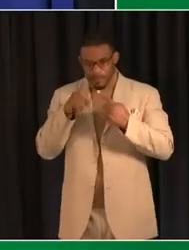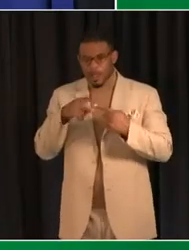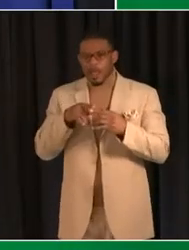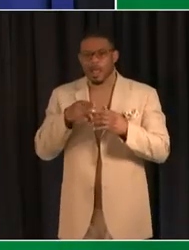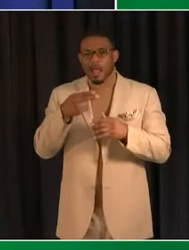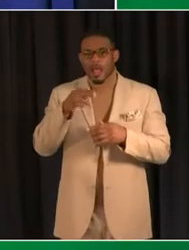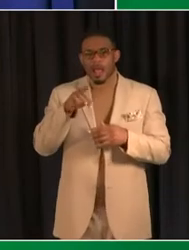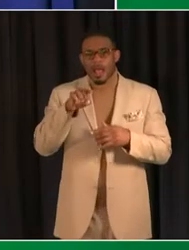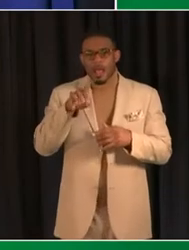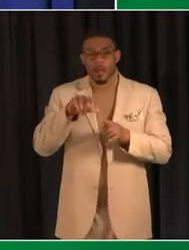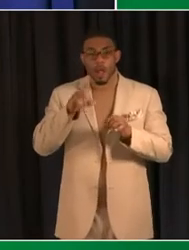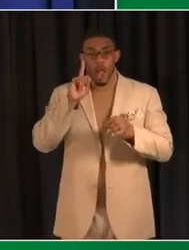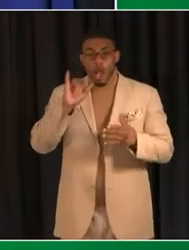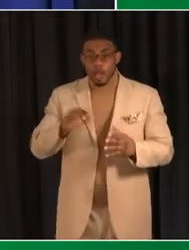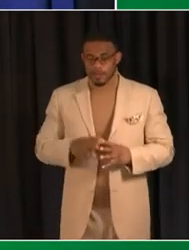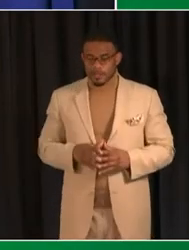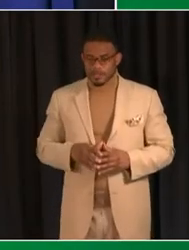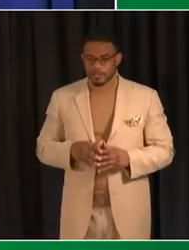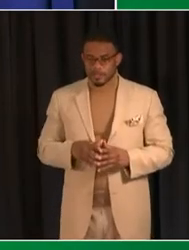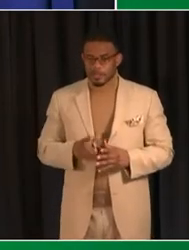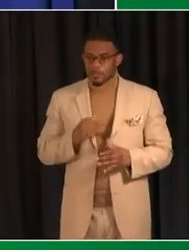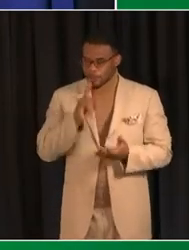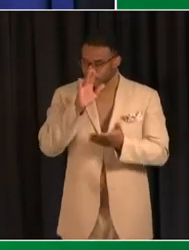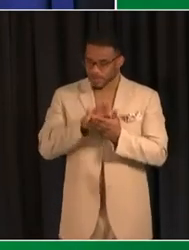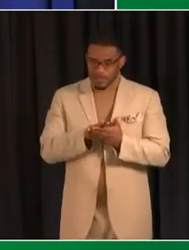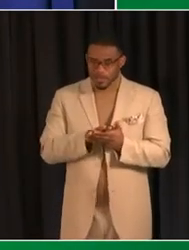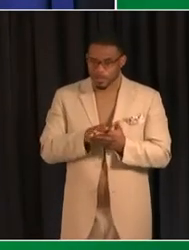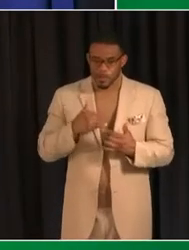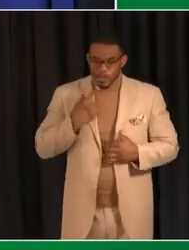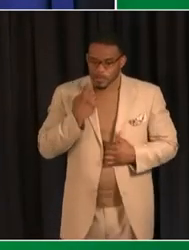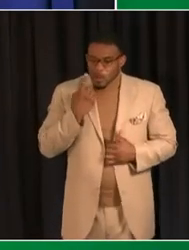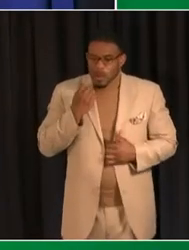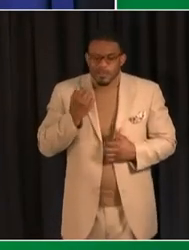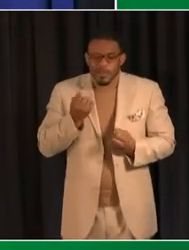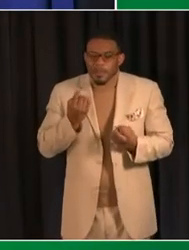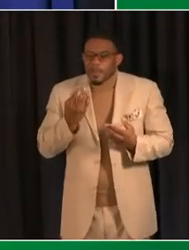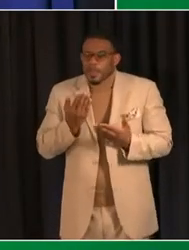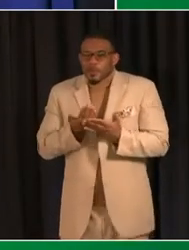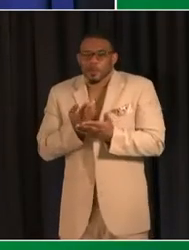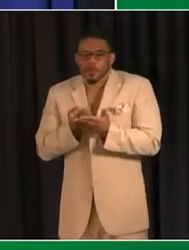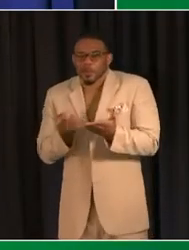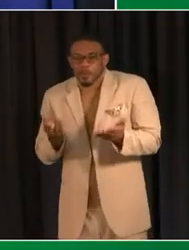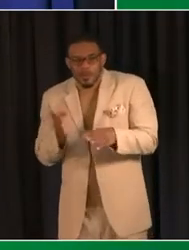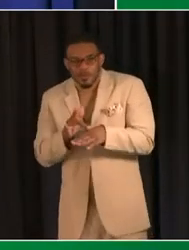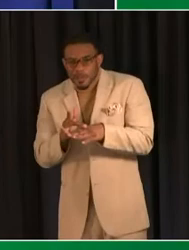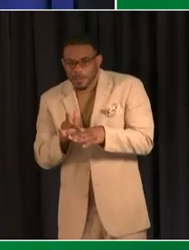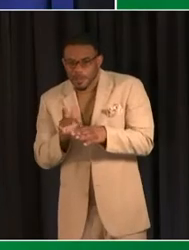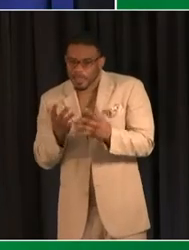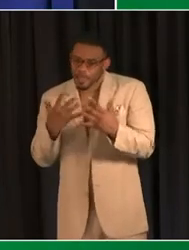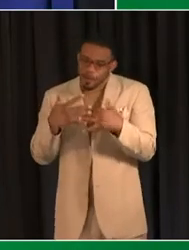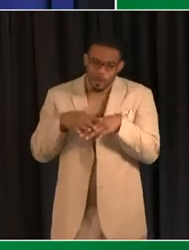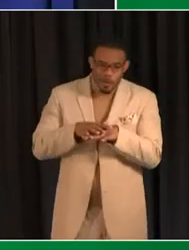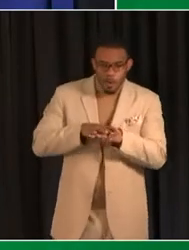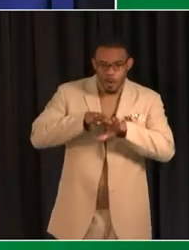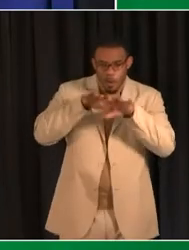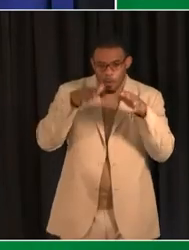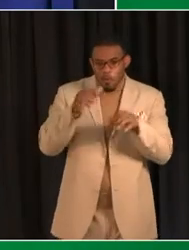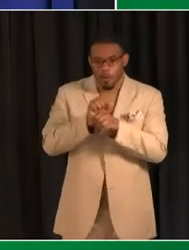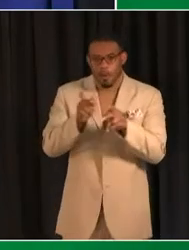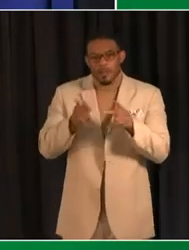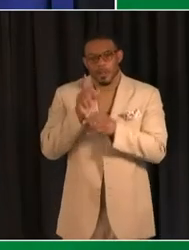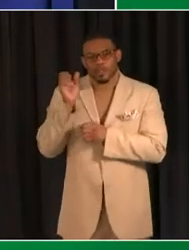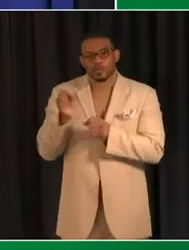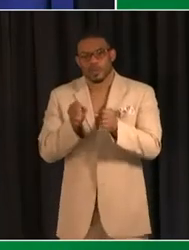what hybrid work could look like. And we believe we're just one of the many resources that go into an